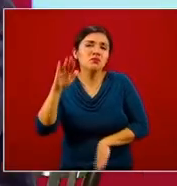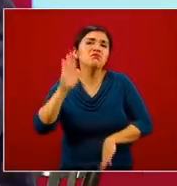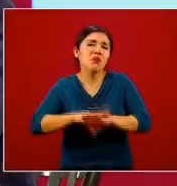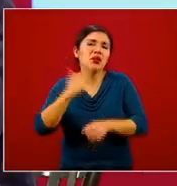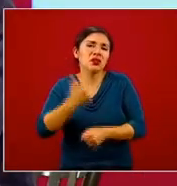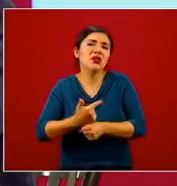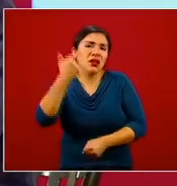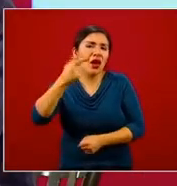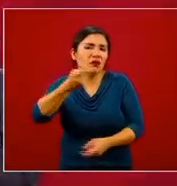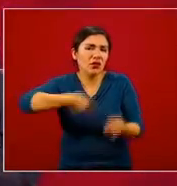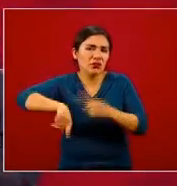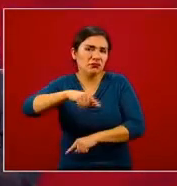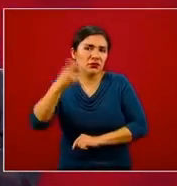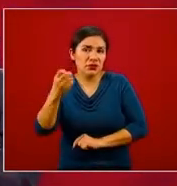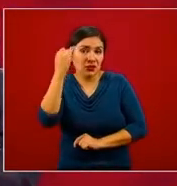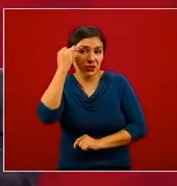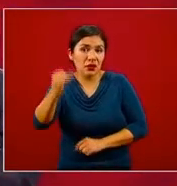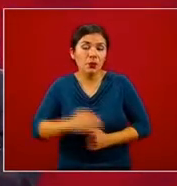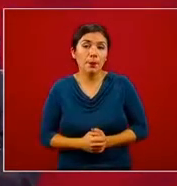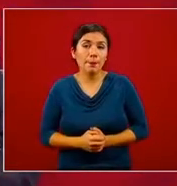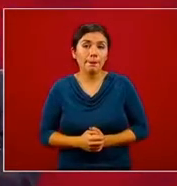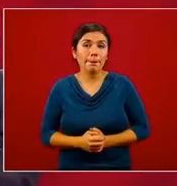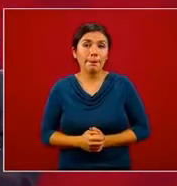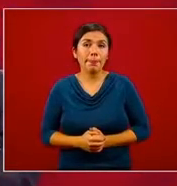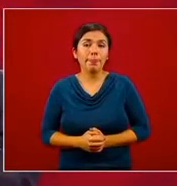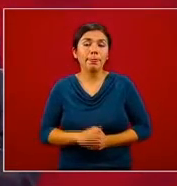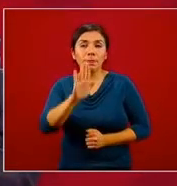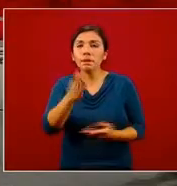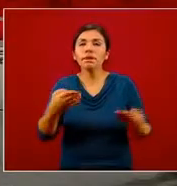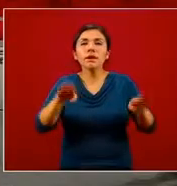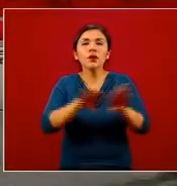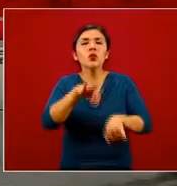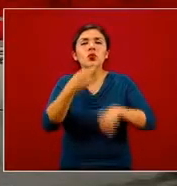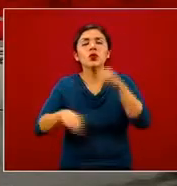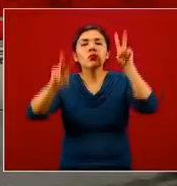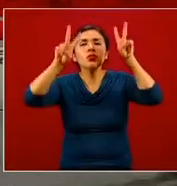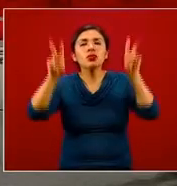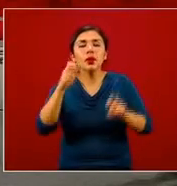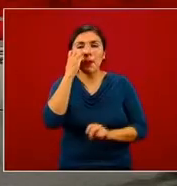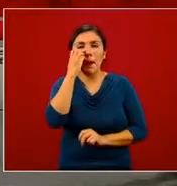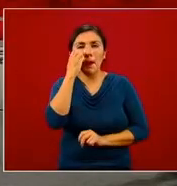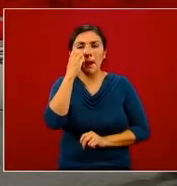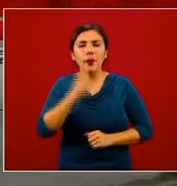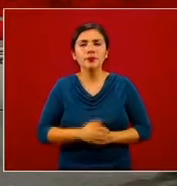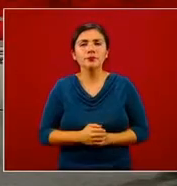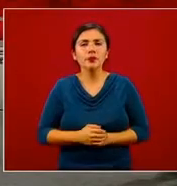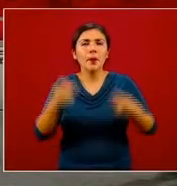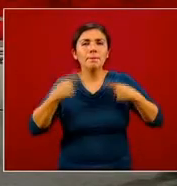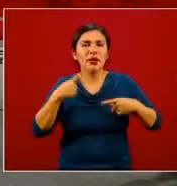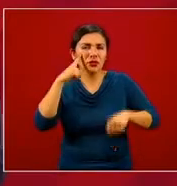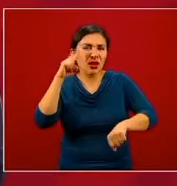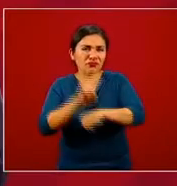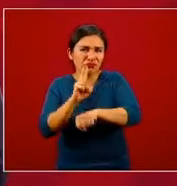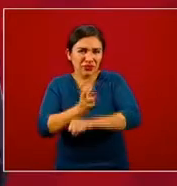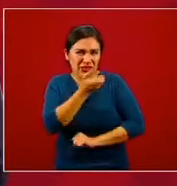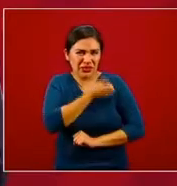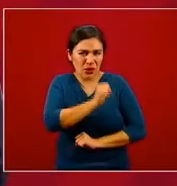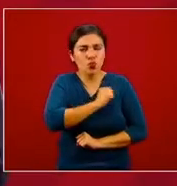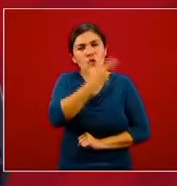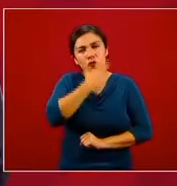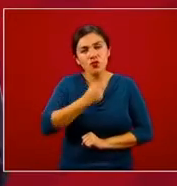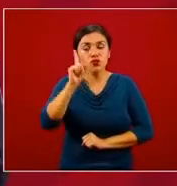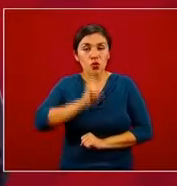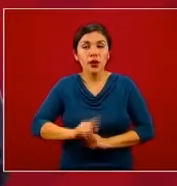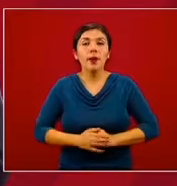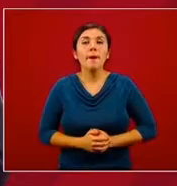So if we do that lockdown lifting too close to the start of the seasonal flu, then we are putting people further at risk at that